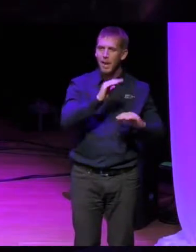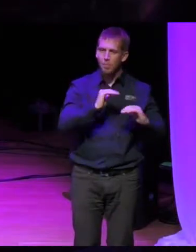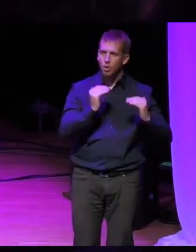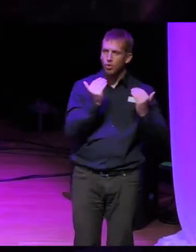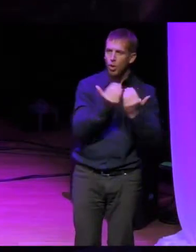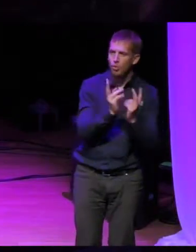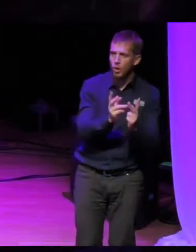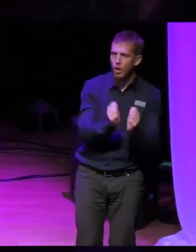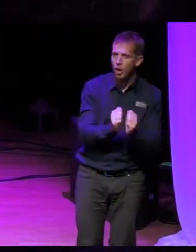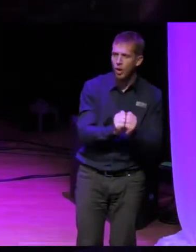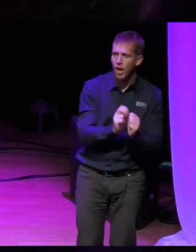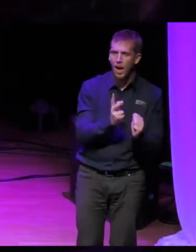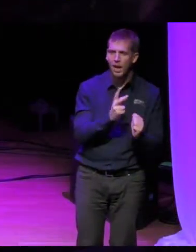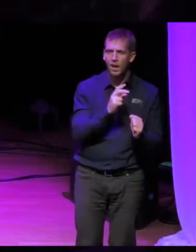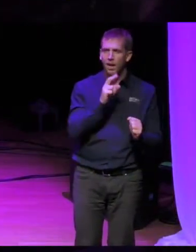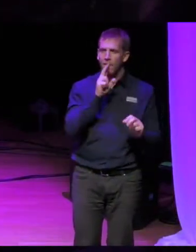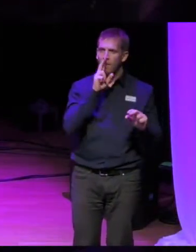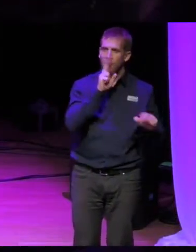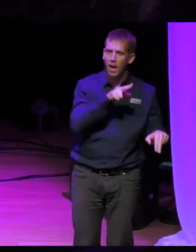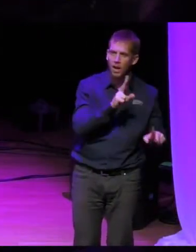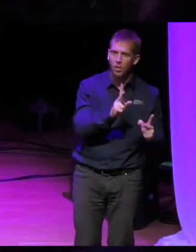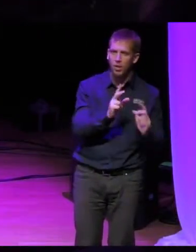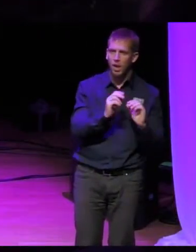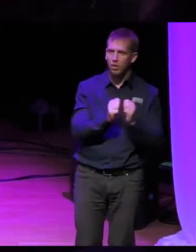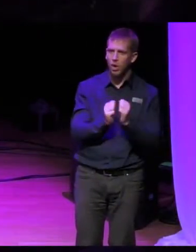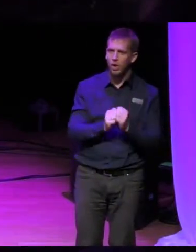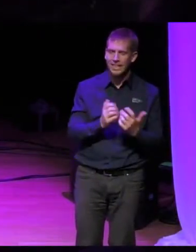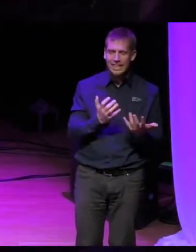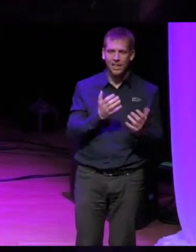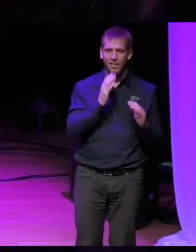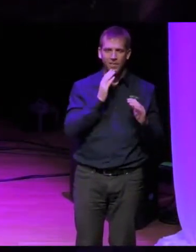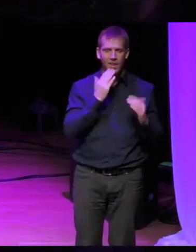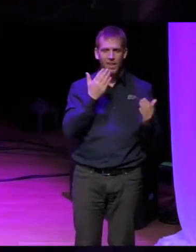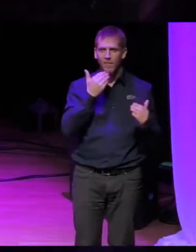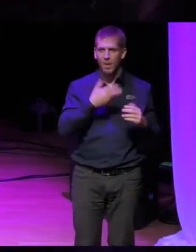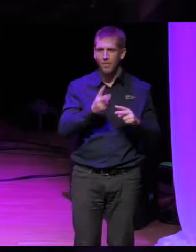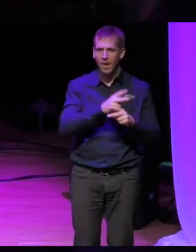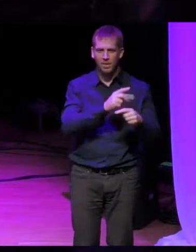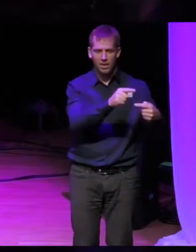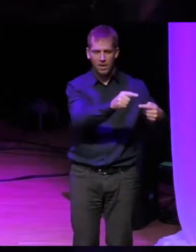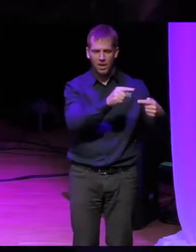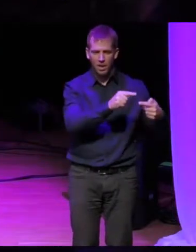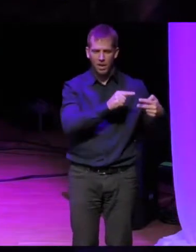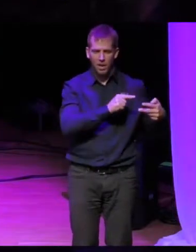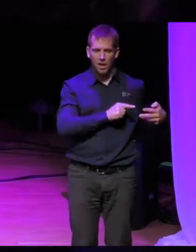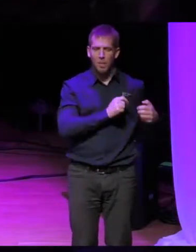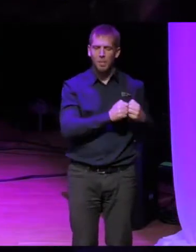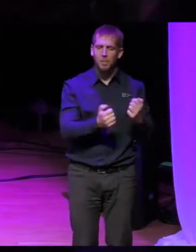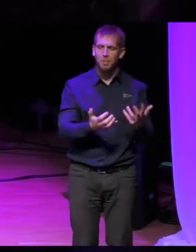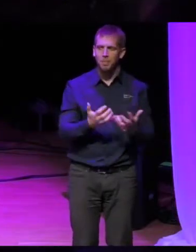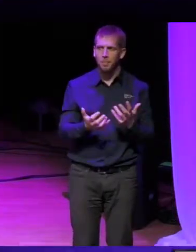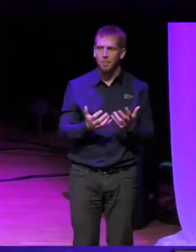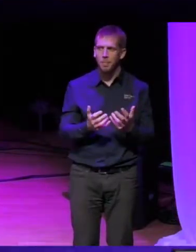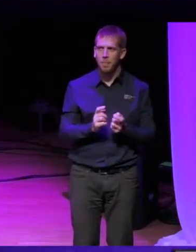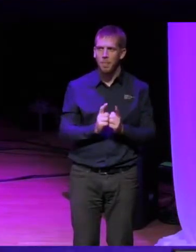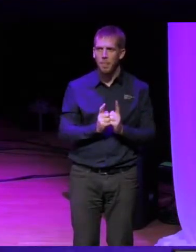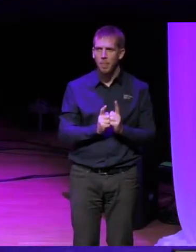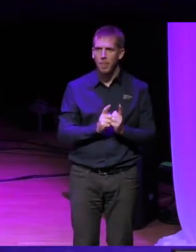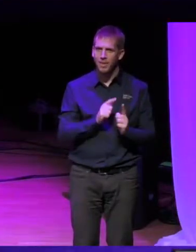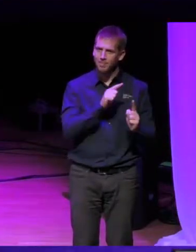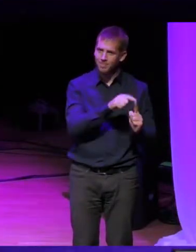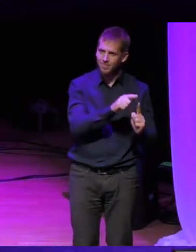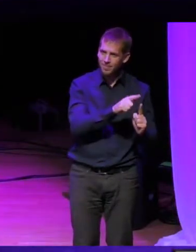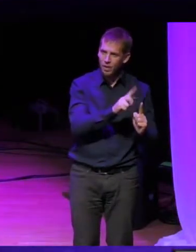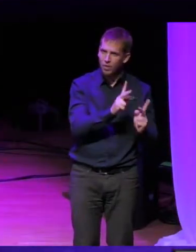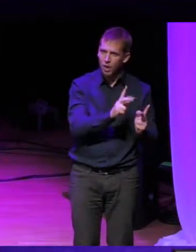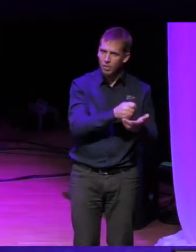that a lot of what we're seeing now is a continuation, maybe an expansion of existing policies that we've been challenging for a long